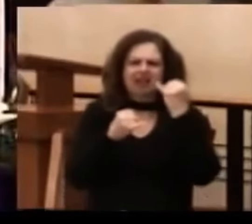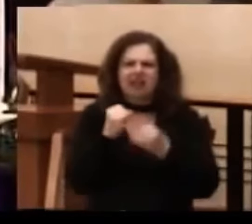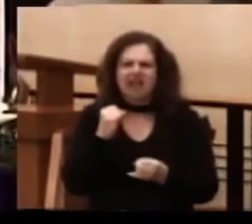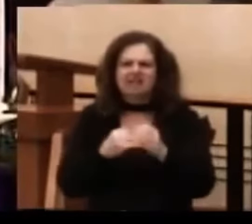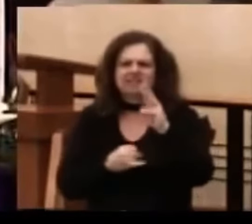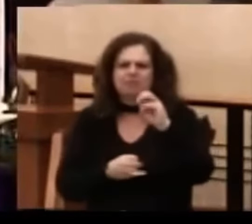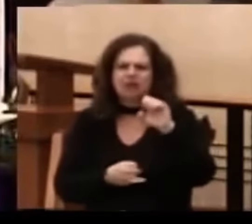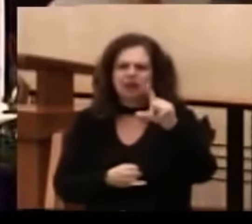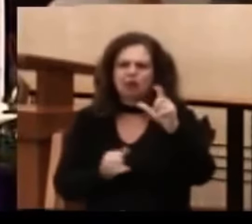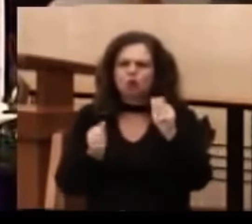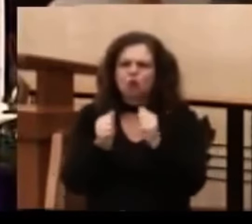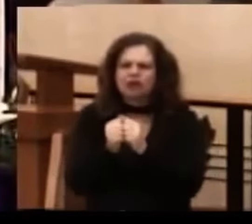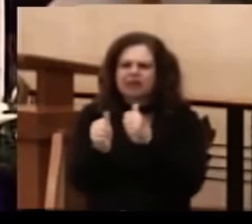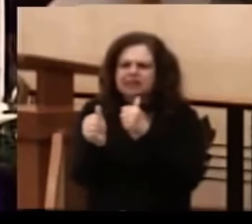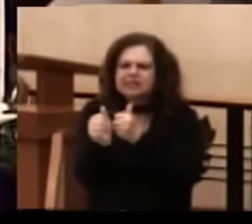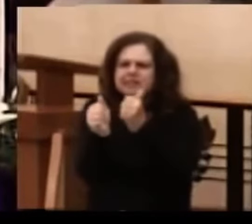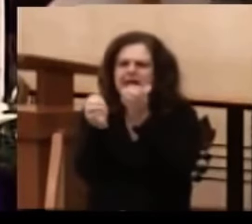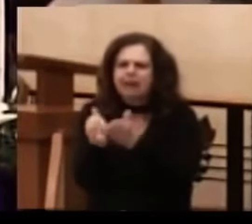his disciples.